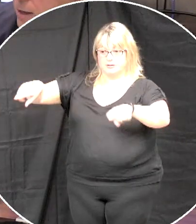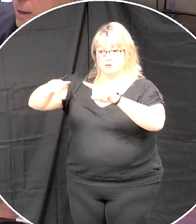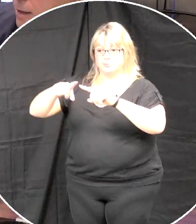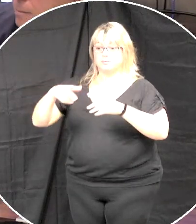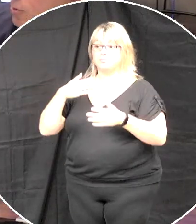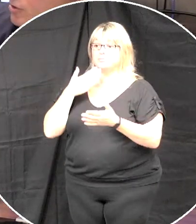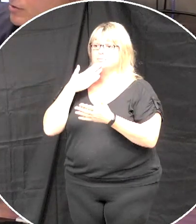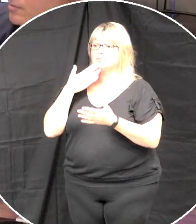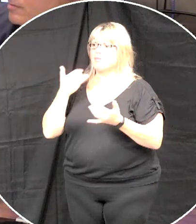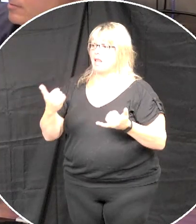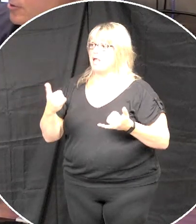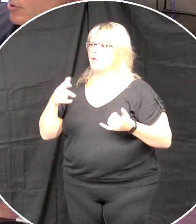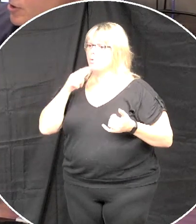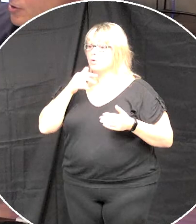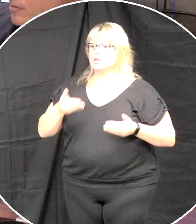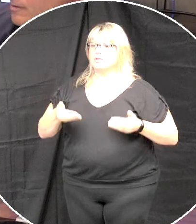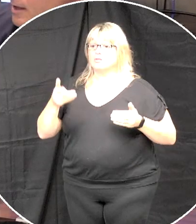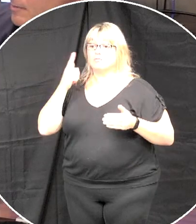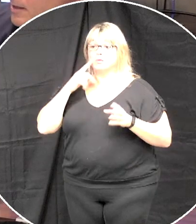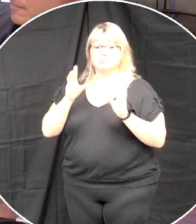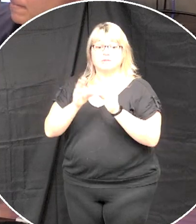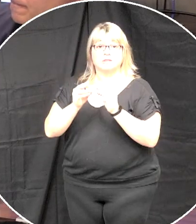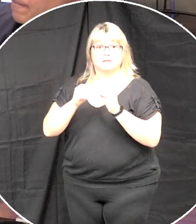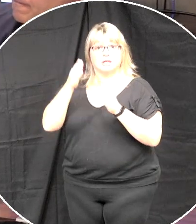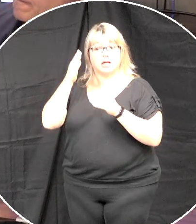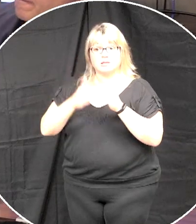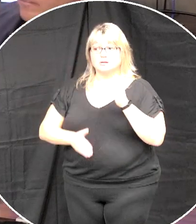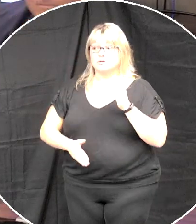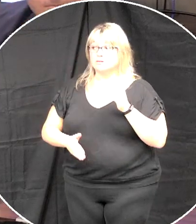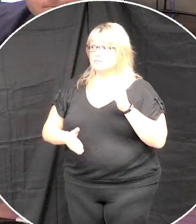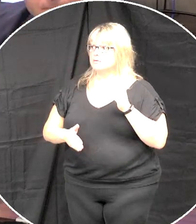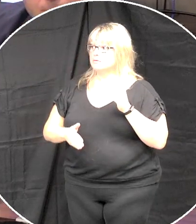okay, can I get a motion to adjourn our meeting?